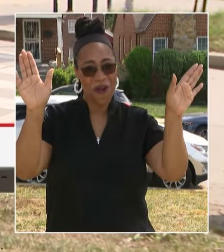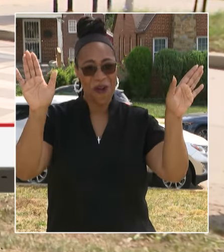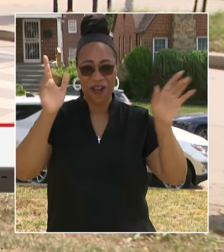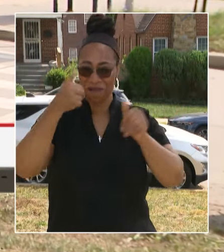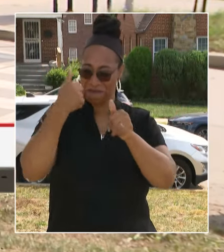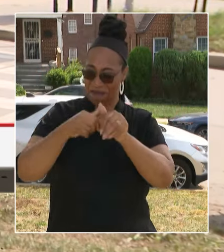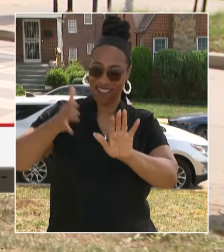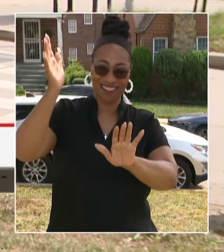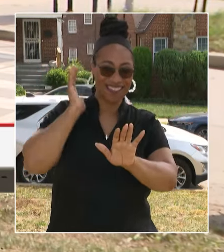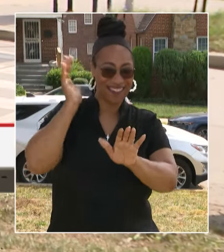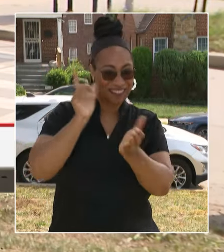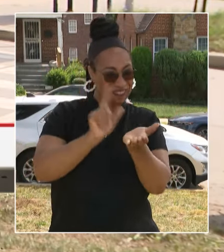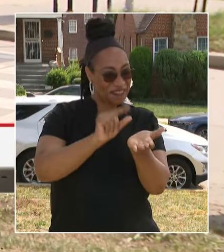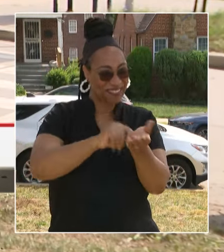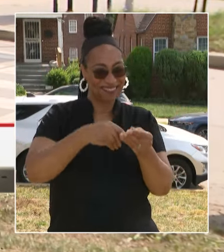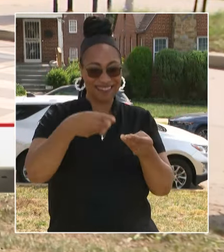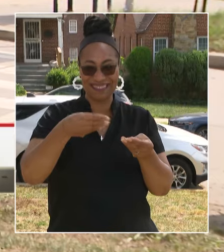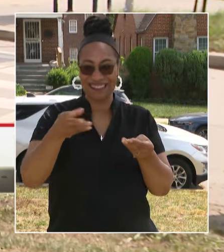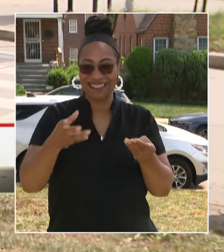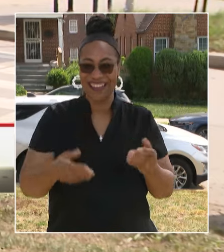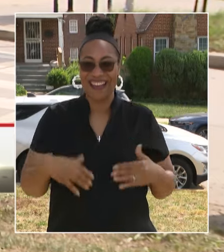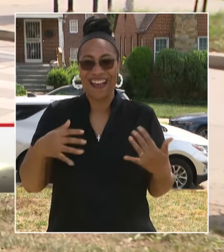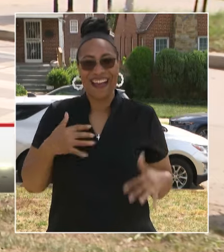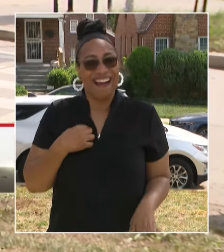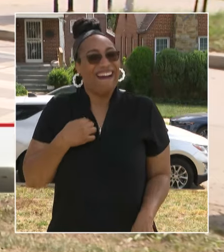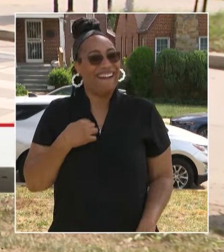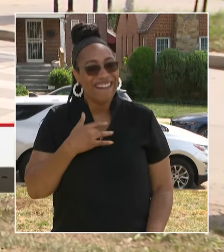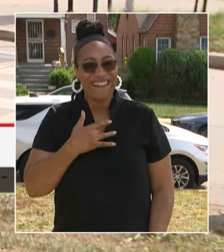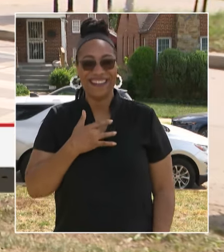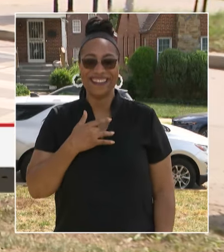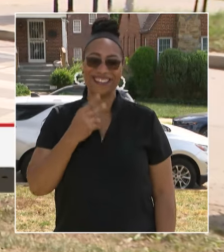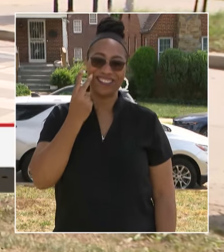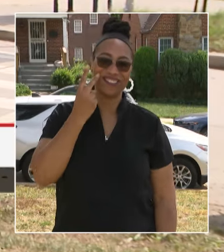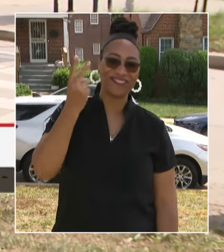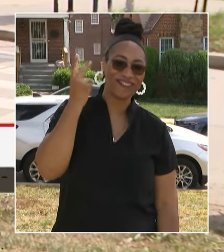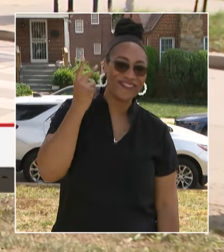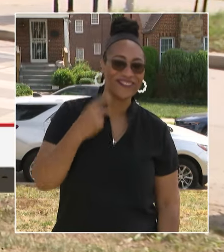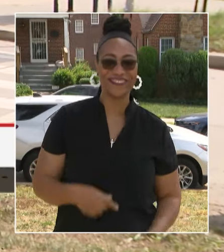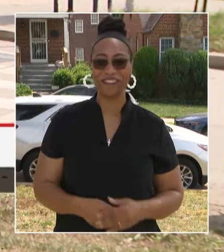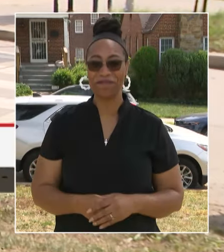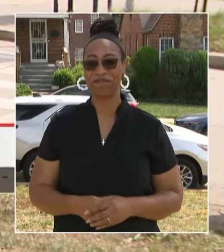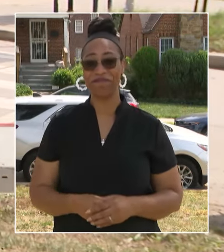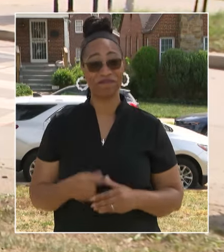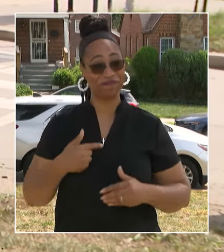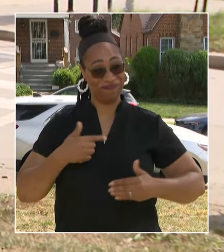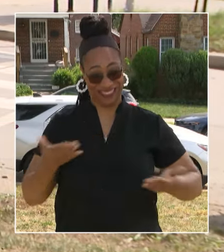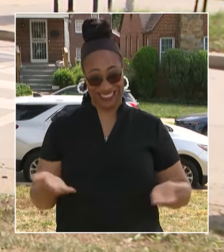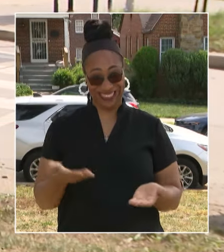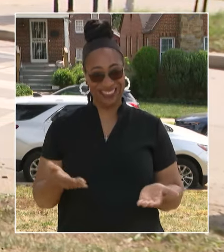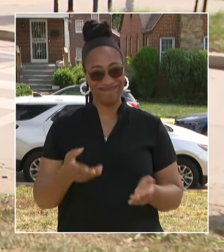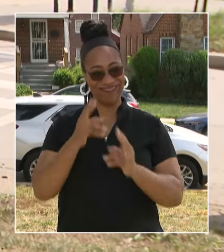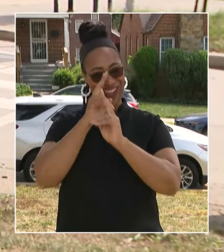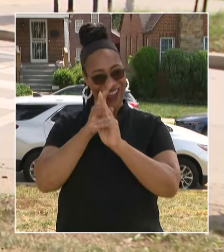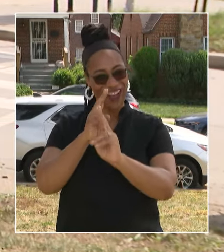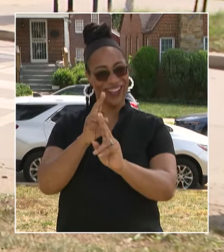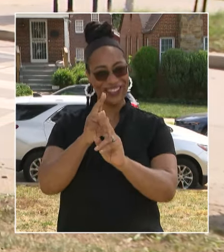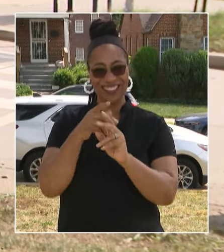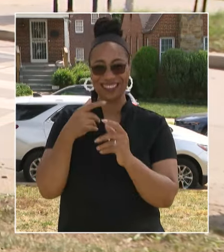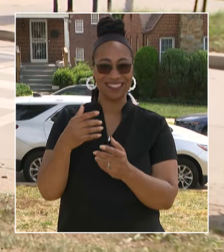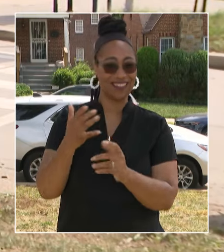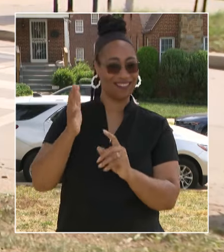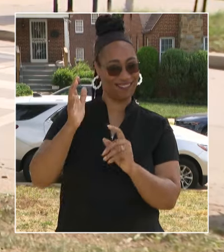this council member. And I say that because yesterday we were at the 21st Street Block Party. And I said, you are the right council member at the